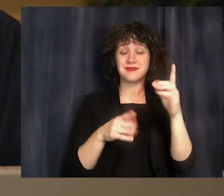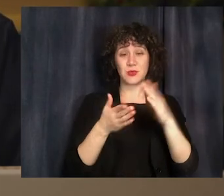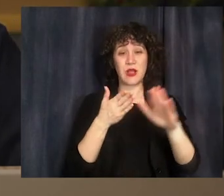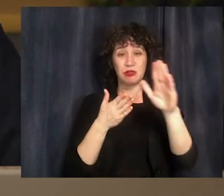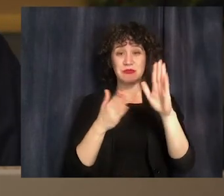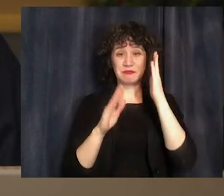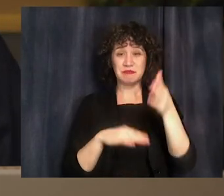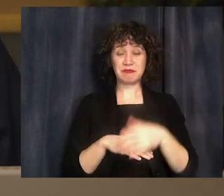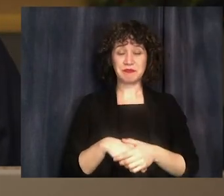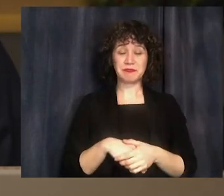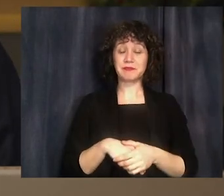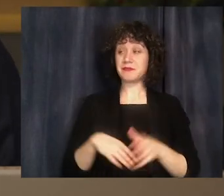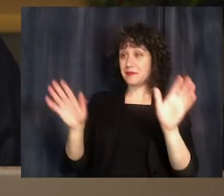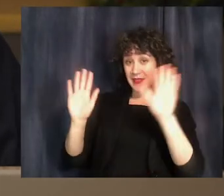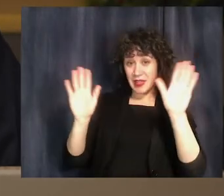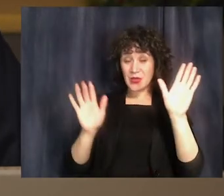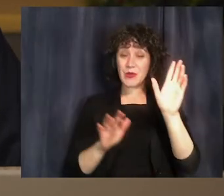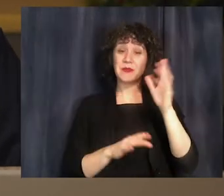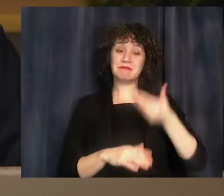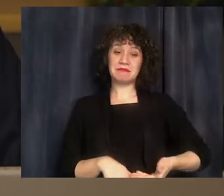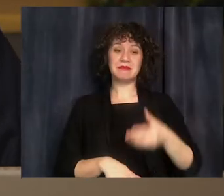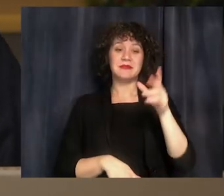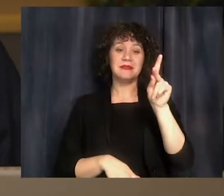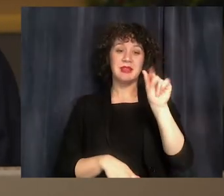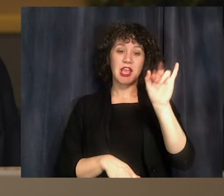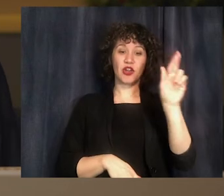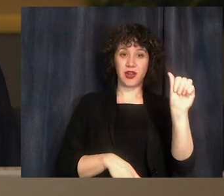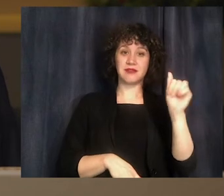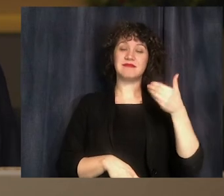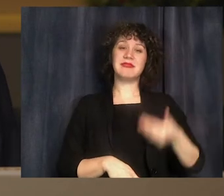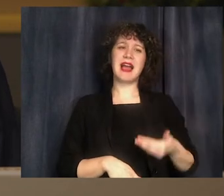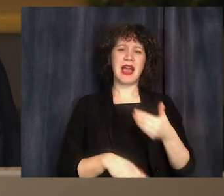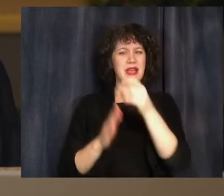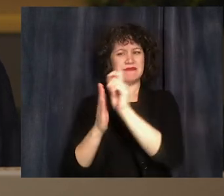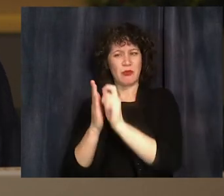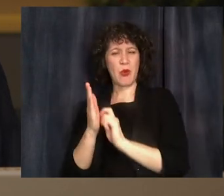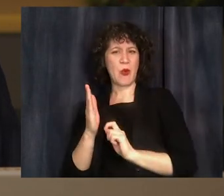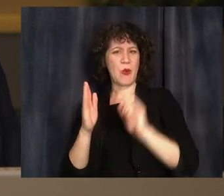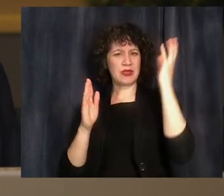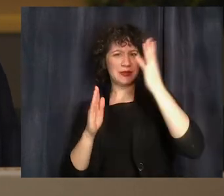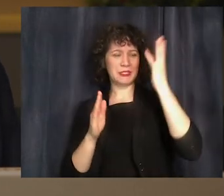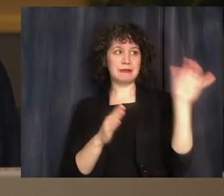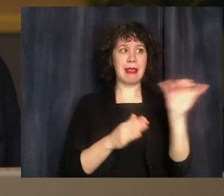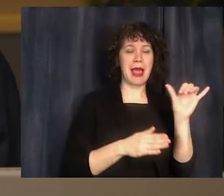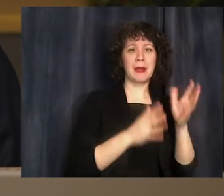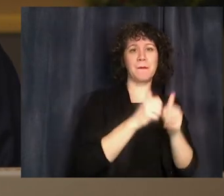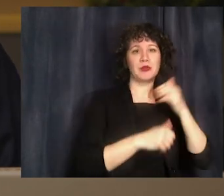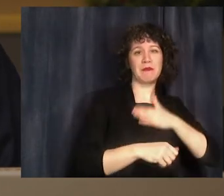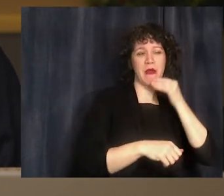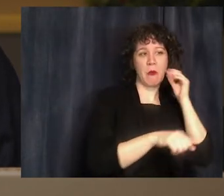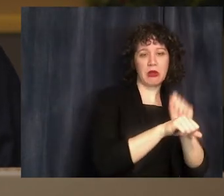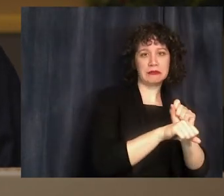Hello, everyone. I'm Kira, and I'm your salutatorian. And I wrote this speech like I did most of my homework during high school, the night before it was